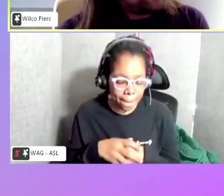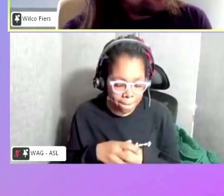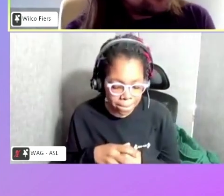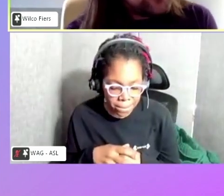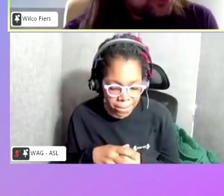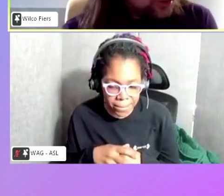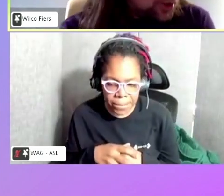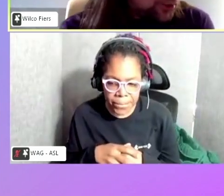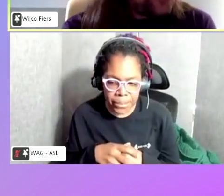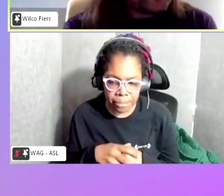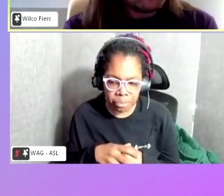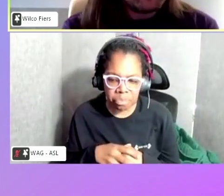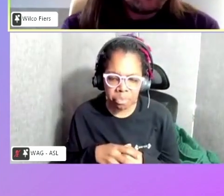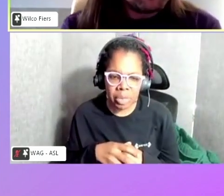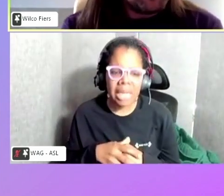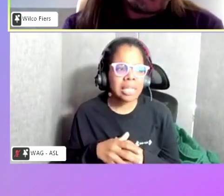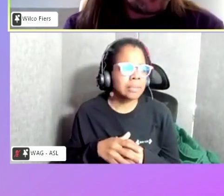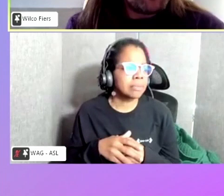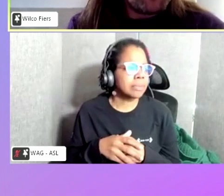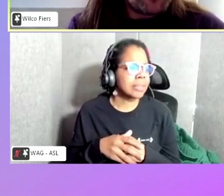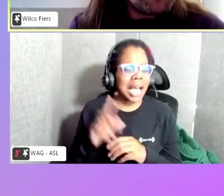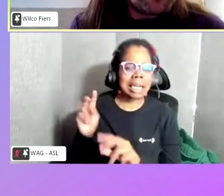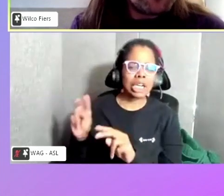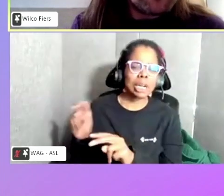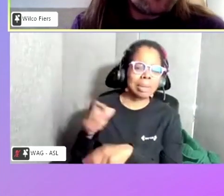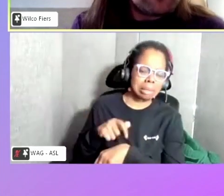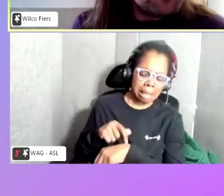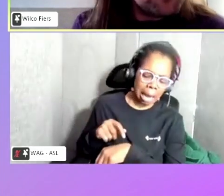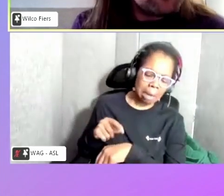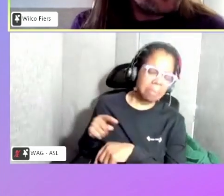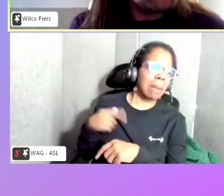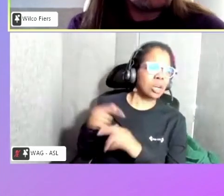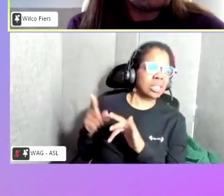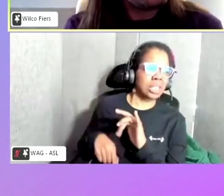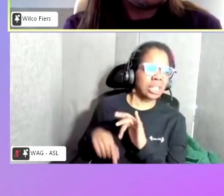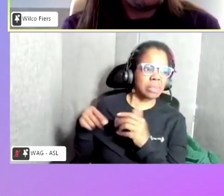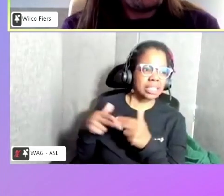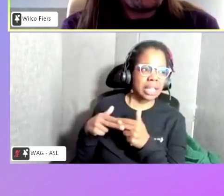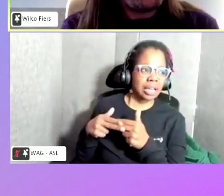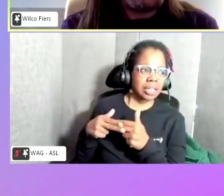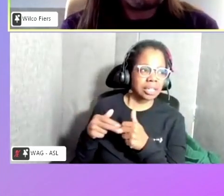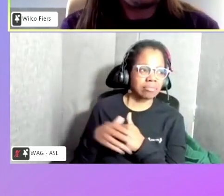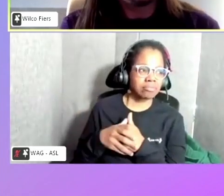That there's a good number of challenges. I need to watch out for time, so I'm going to skip this slide.